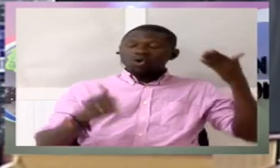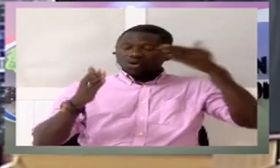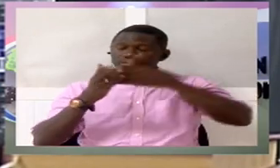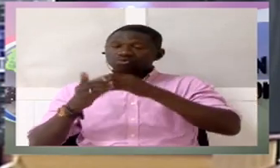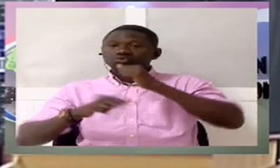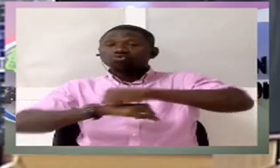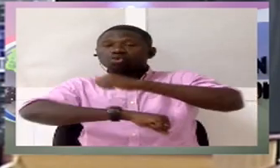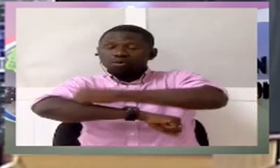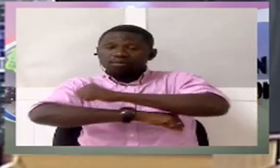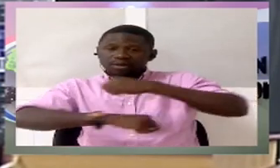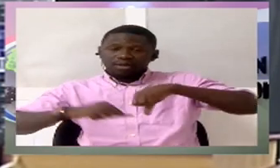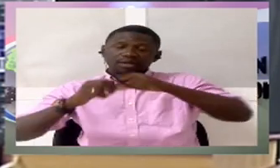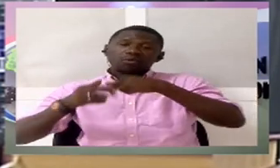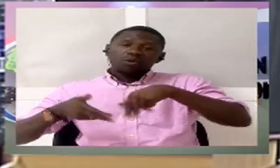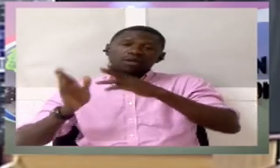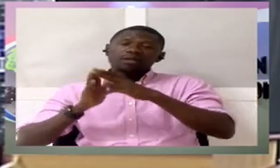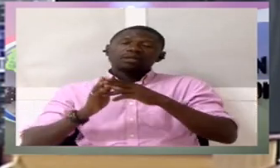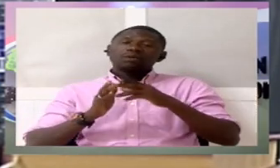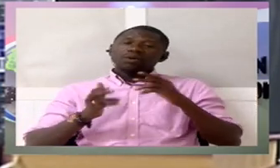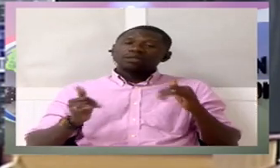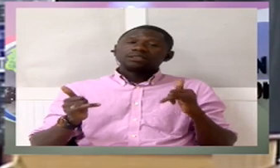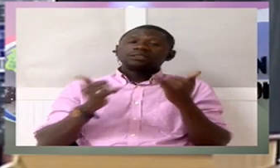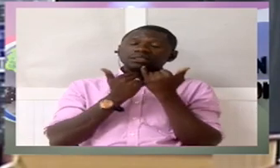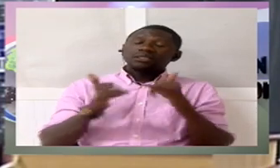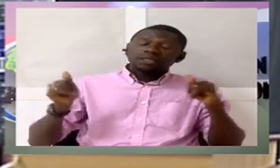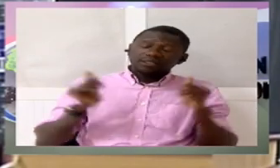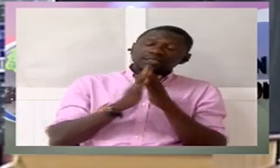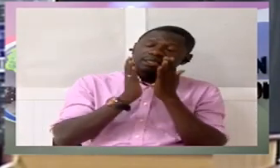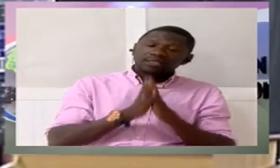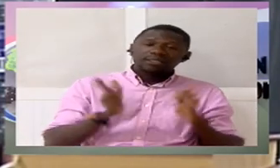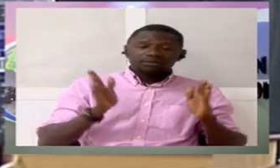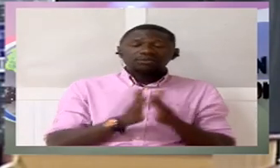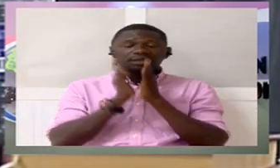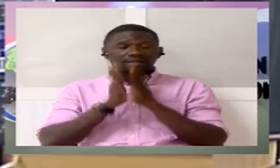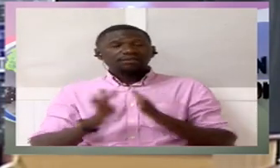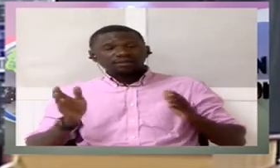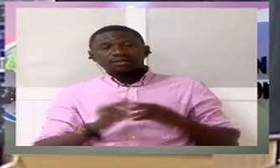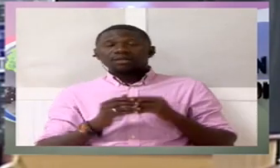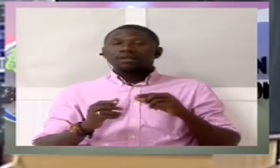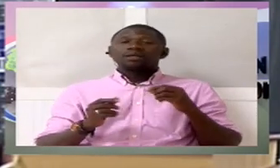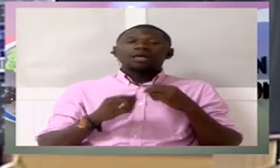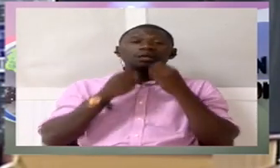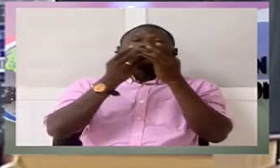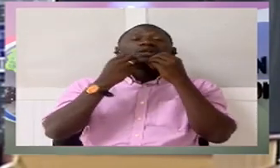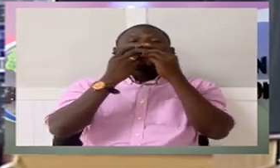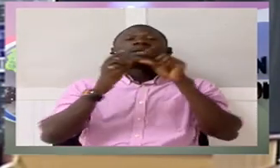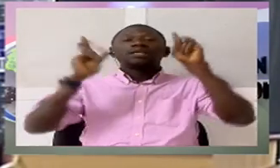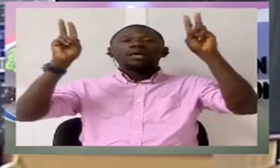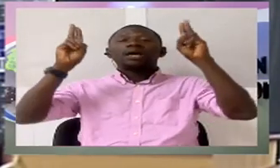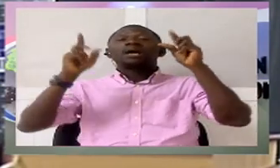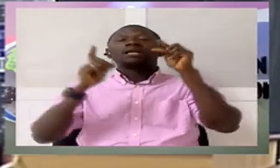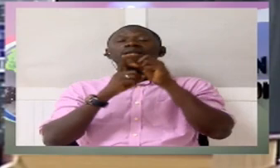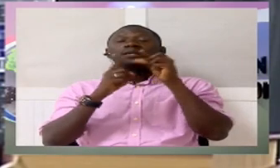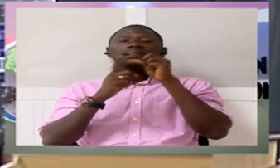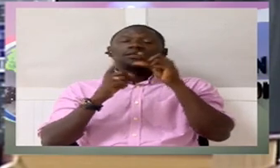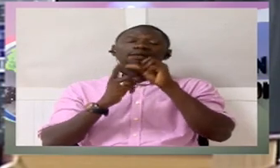Ibe denkilo lala. They were singing songs. Ibe bulul kosila. Clapping hands. Ibe yaya jame tulfora. And they were mentioning Yaya's name. Nga